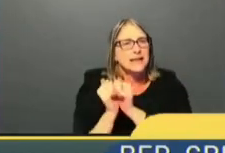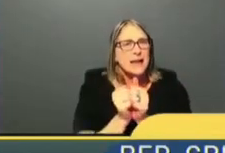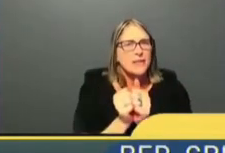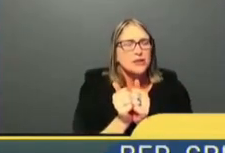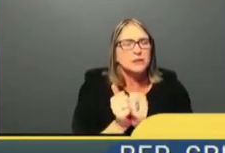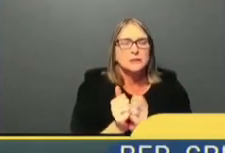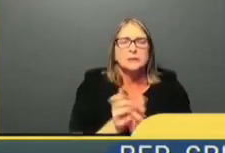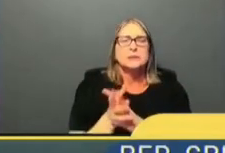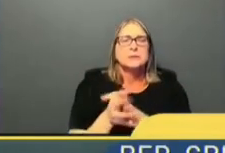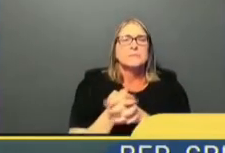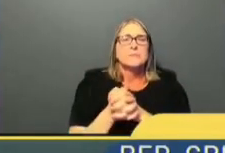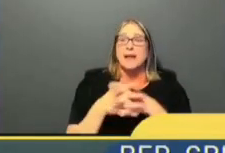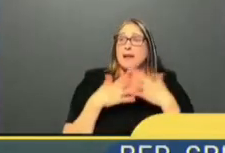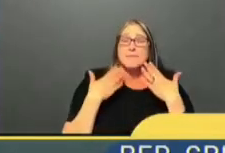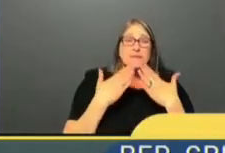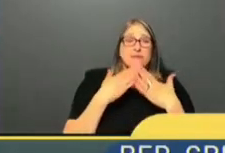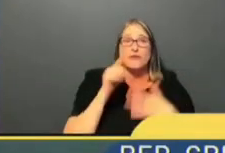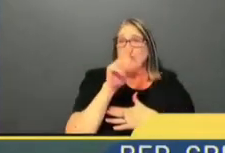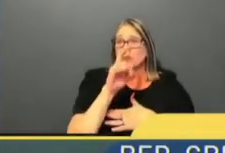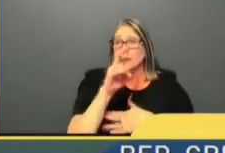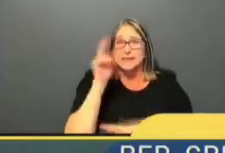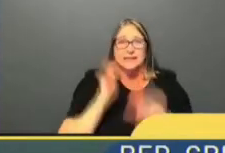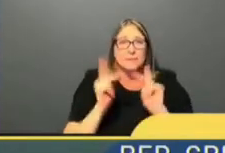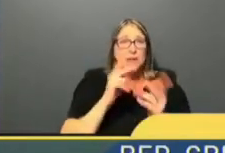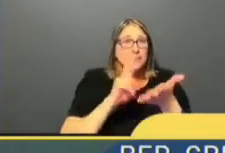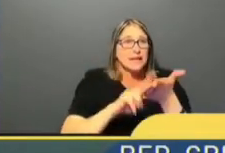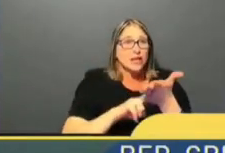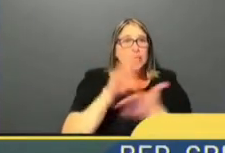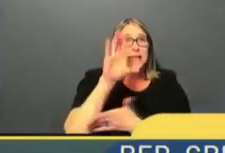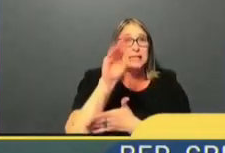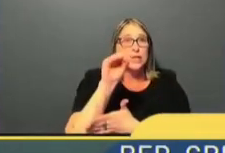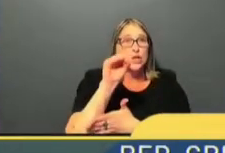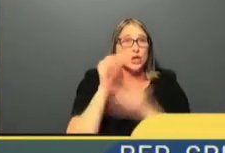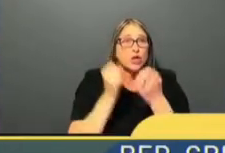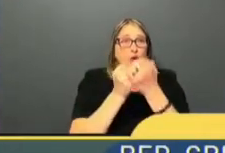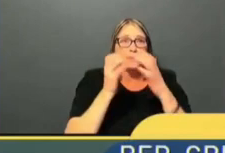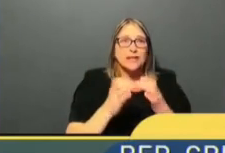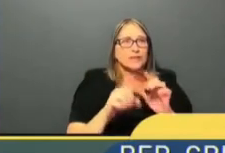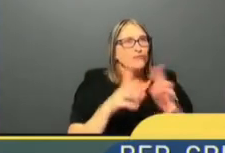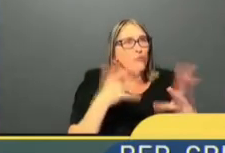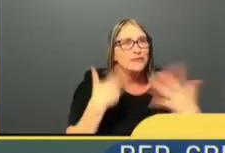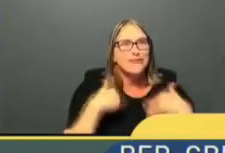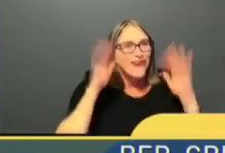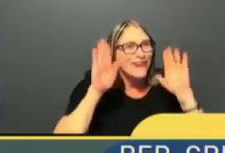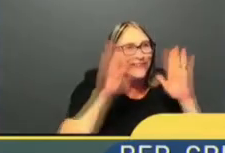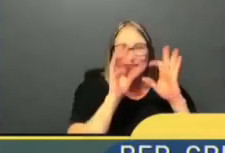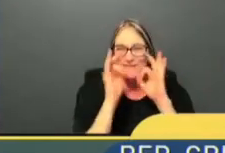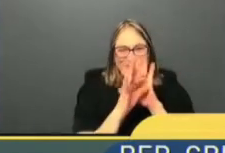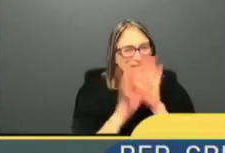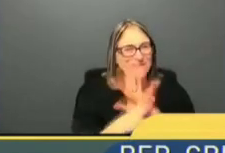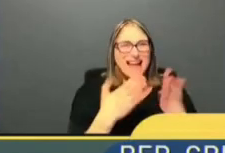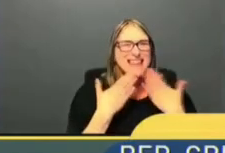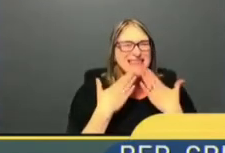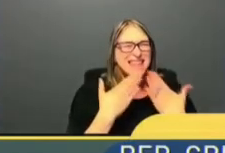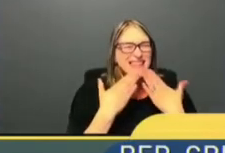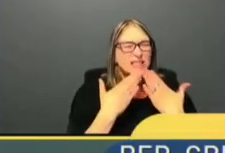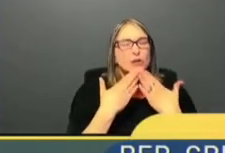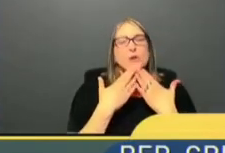I'm grateful for the 27 of y'all that signed on as co-sponsors. I got a ton of great feedback from y'all. I want to thank the Gov's office